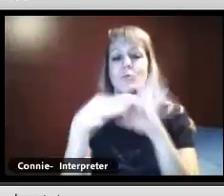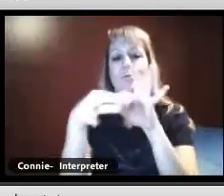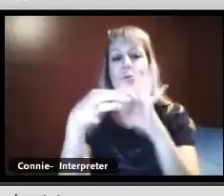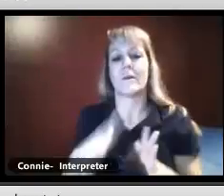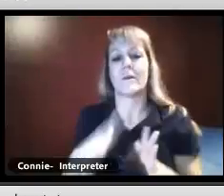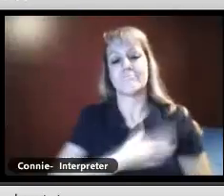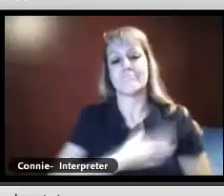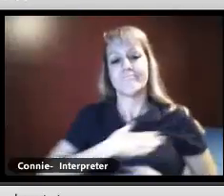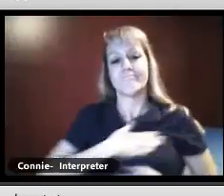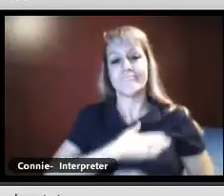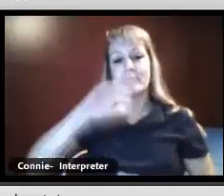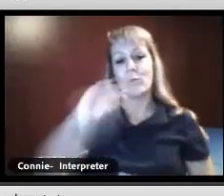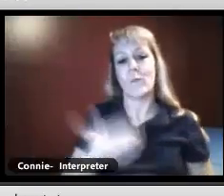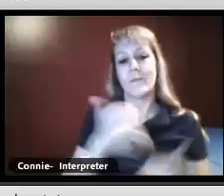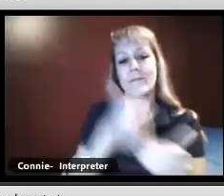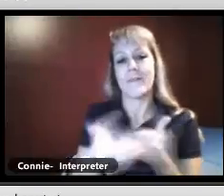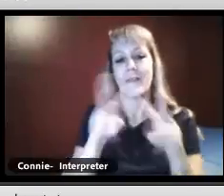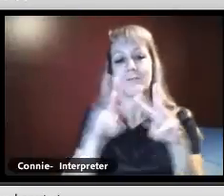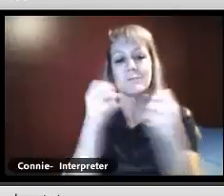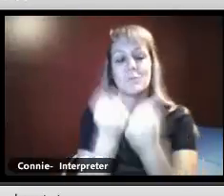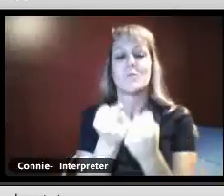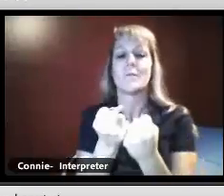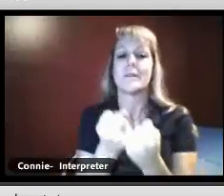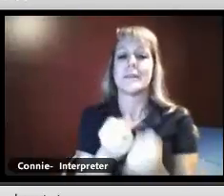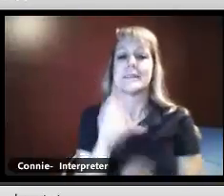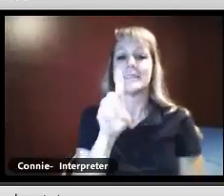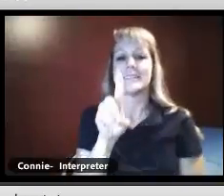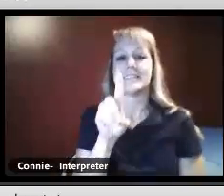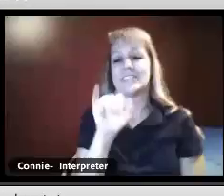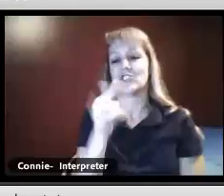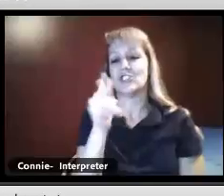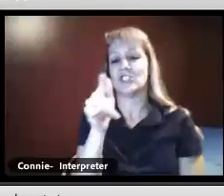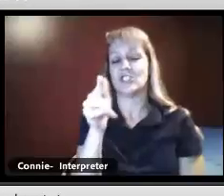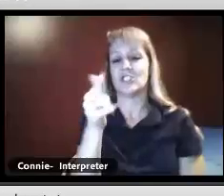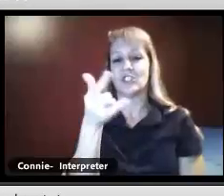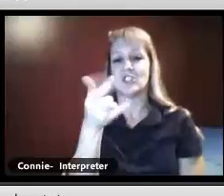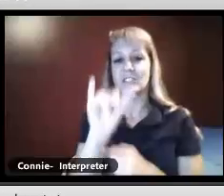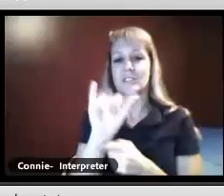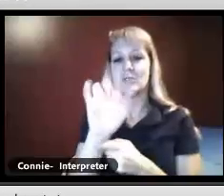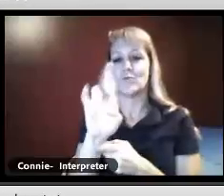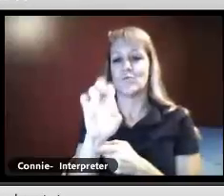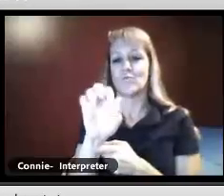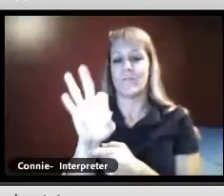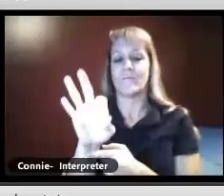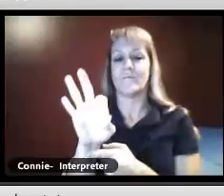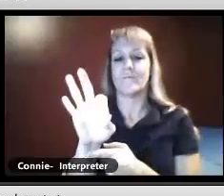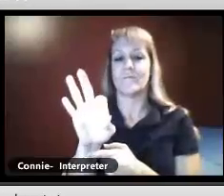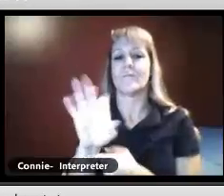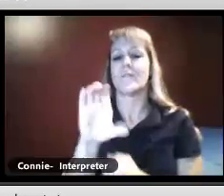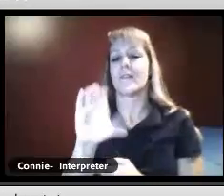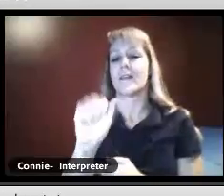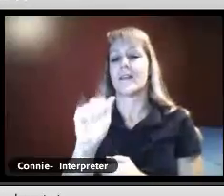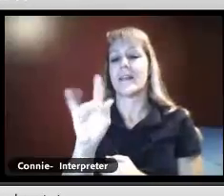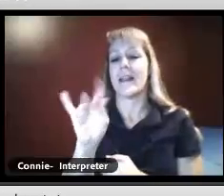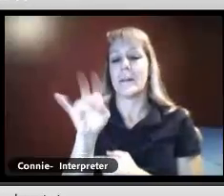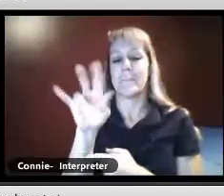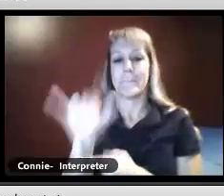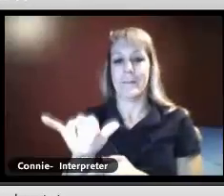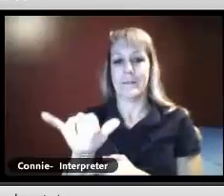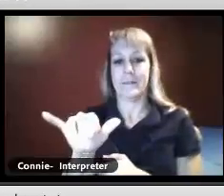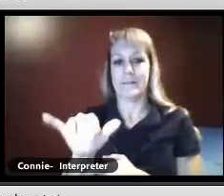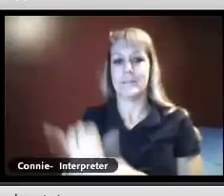to the next webinar in SWFLN's DigiRef Academy, Resources for the Natural Sciences. We have a wonderful learning opportunity ready for you this morning